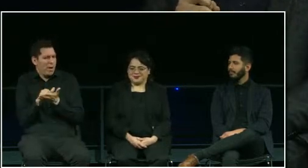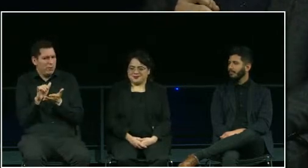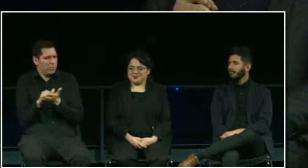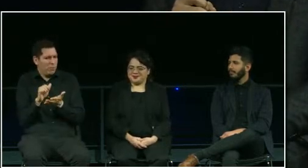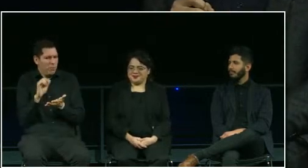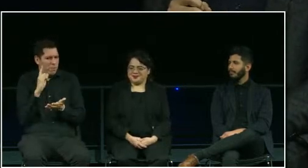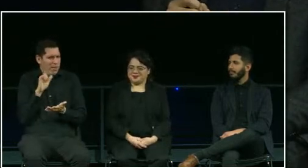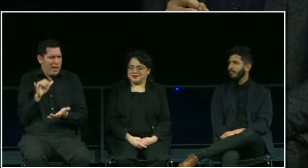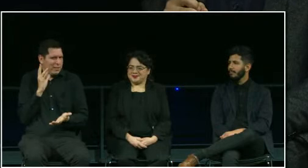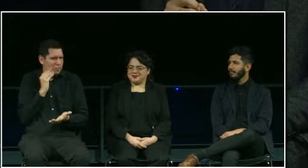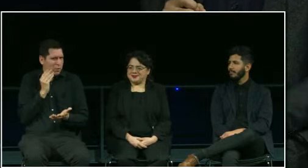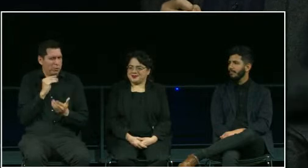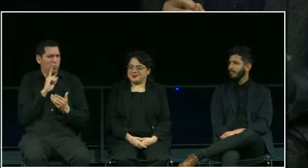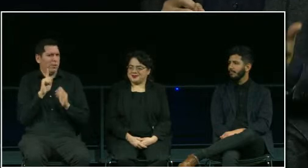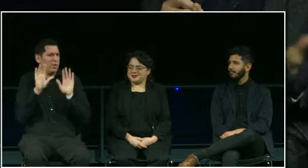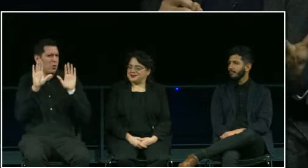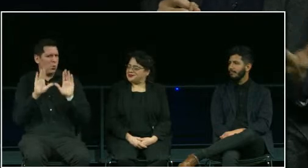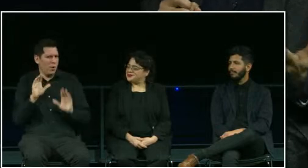them, actually.